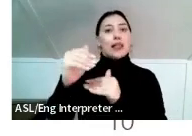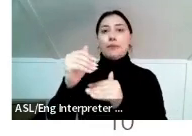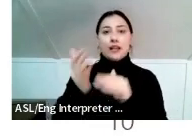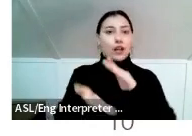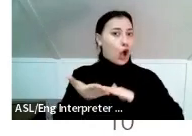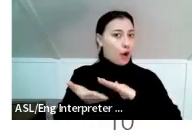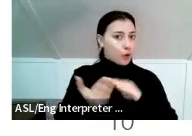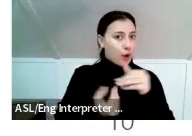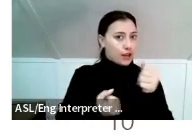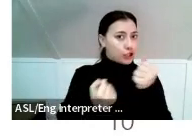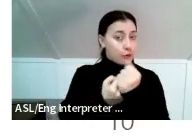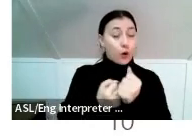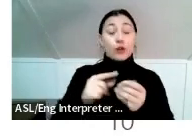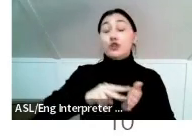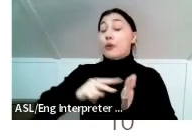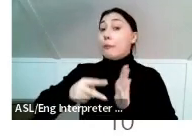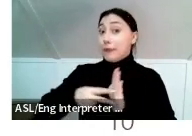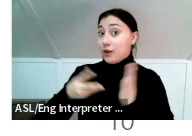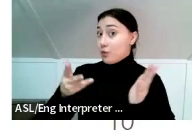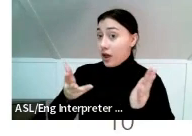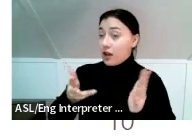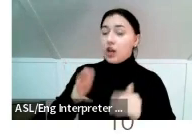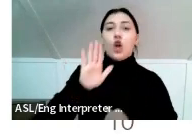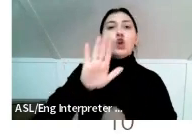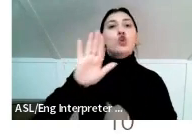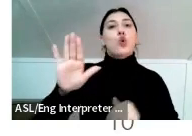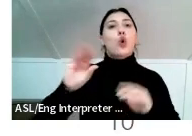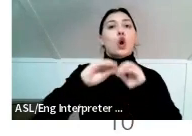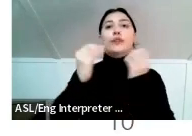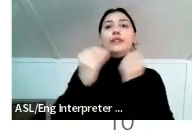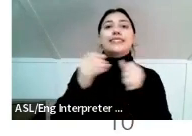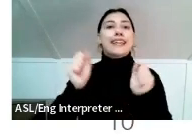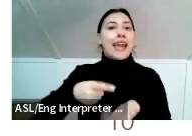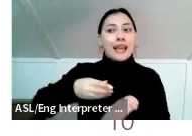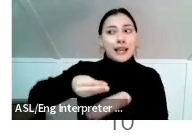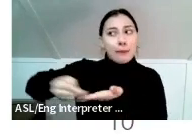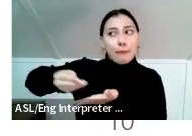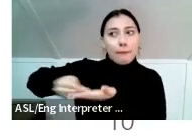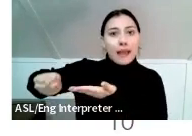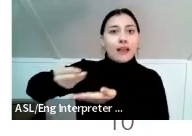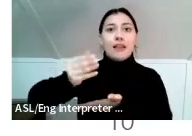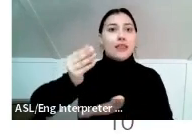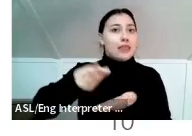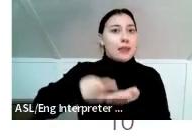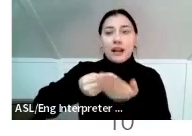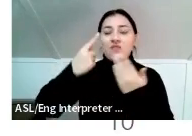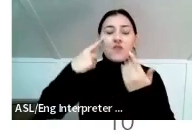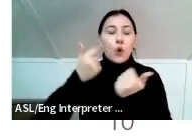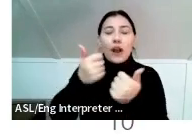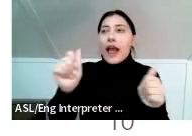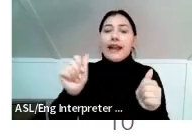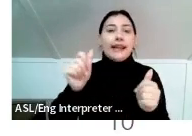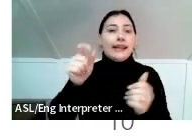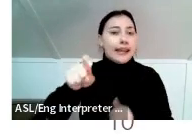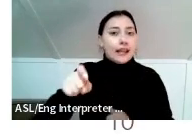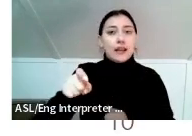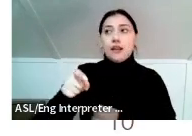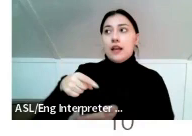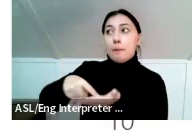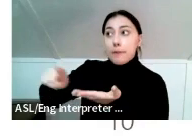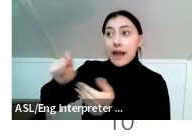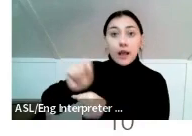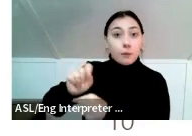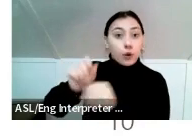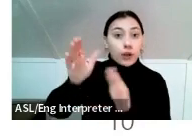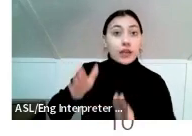organization can spend this for any need that your organization has. You can use it to pay employees, you can pay